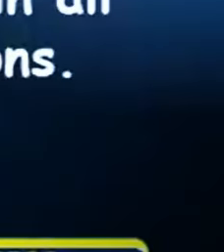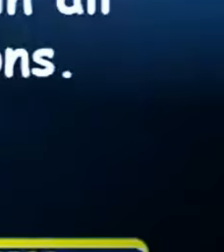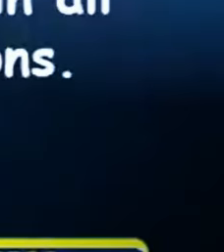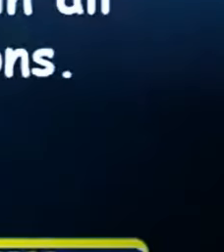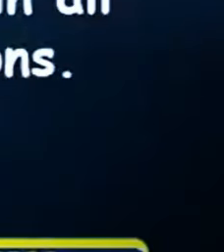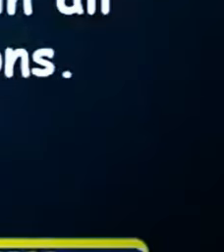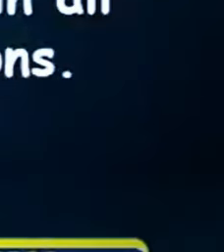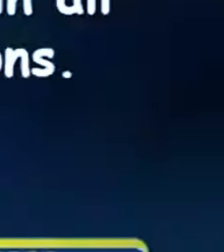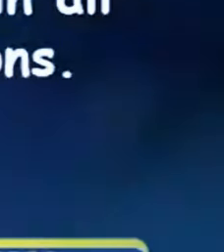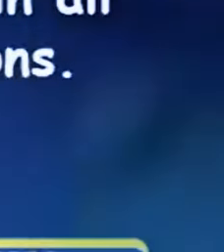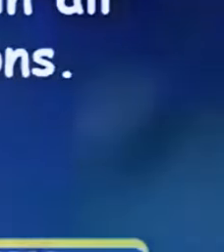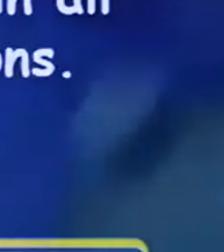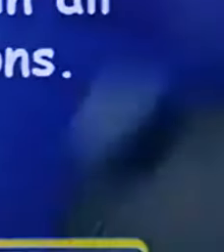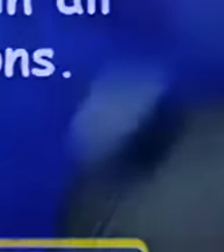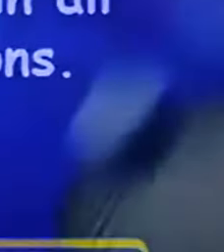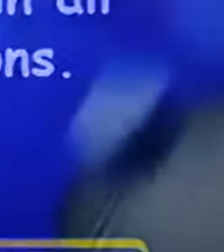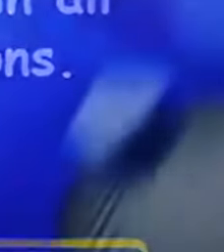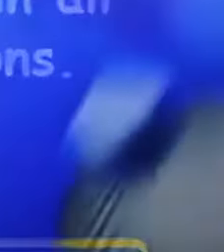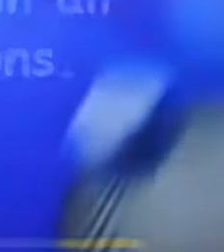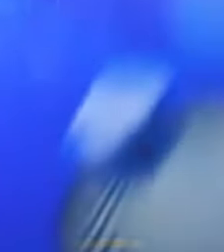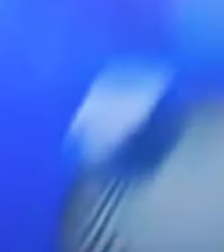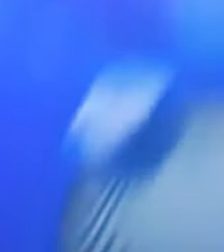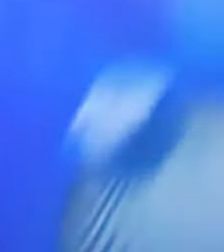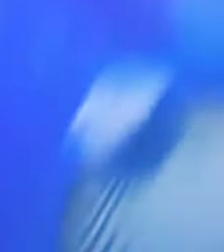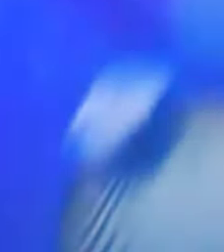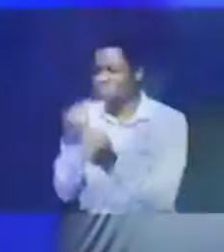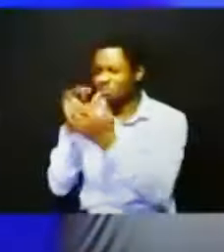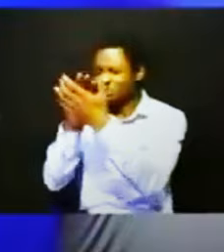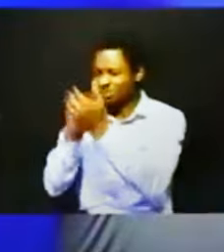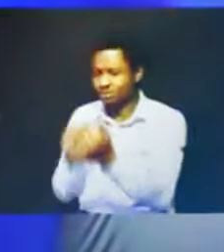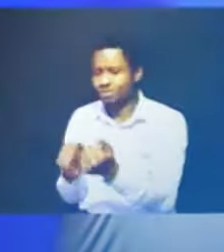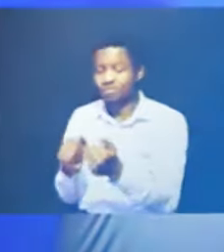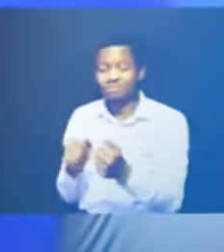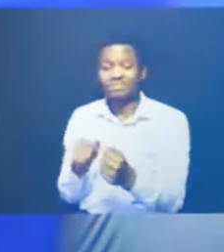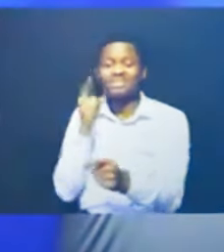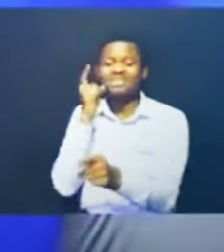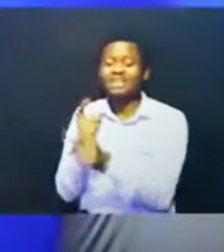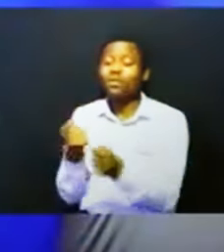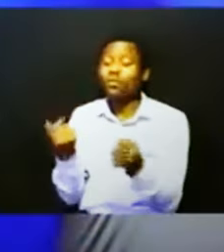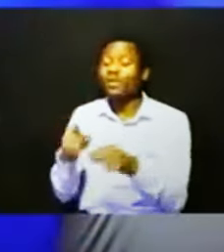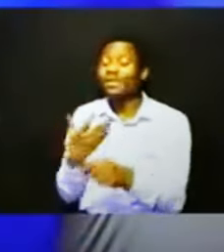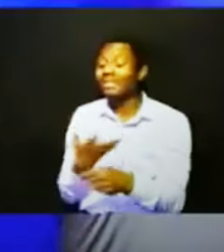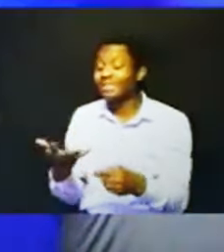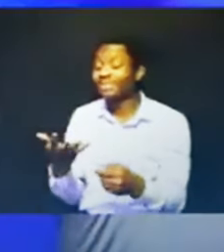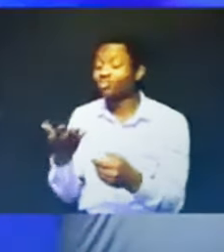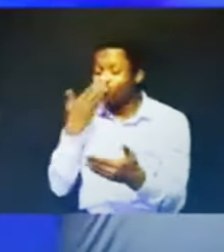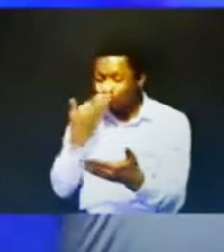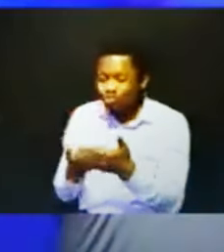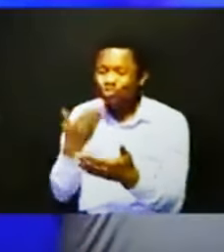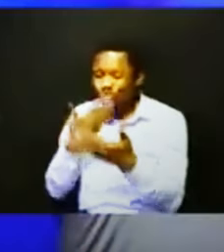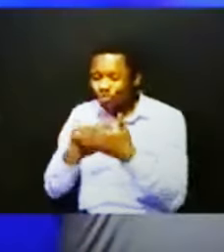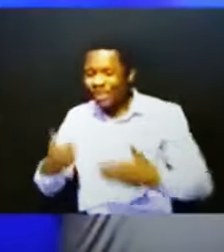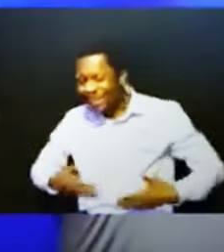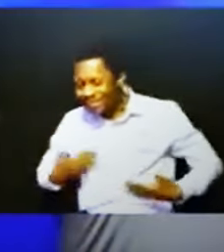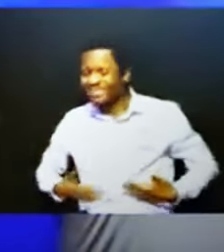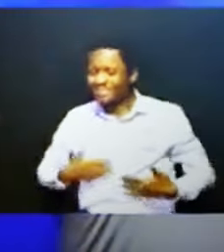Israel. Israel for no one you knew. They praise God when things go well for them.